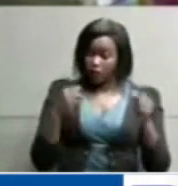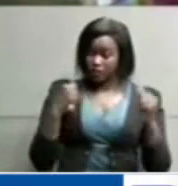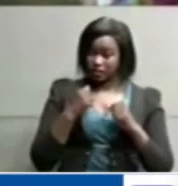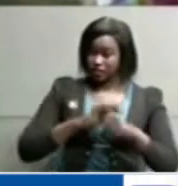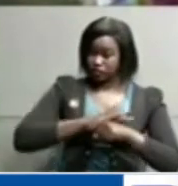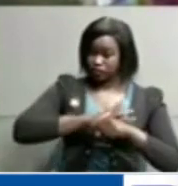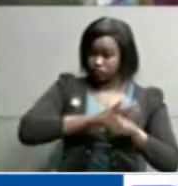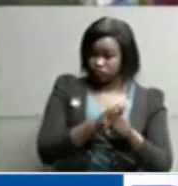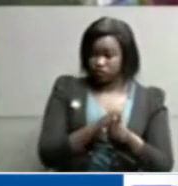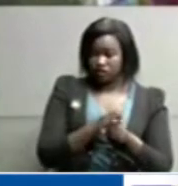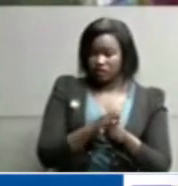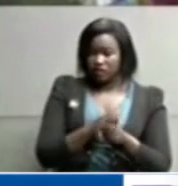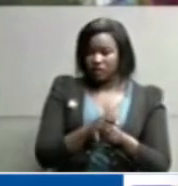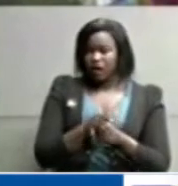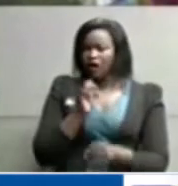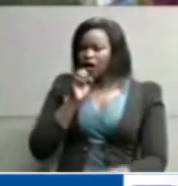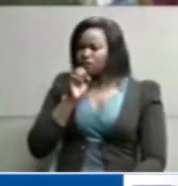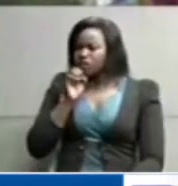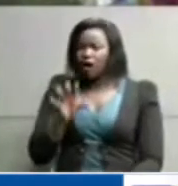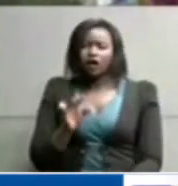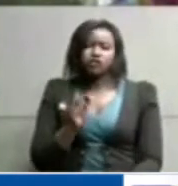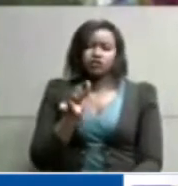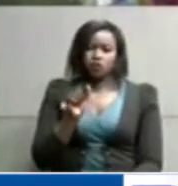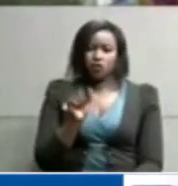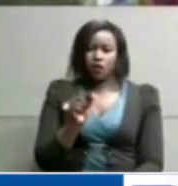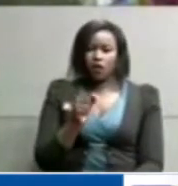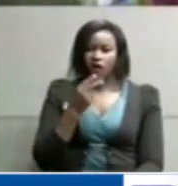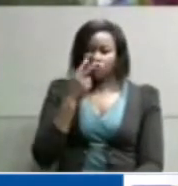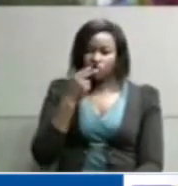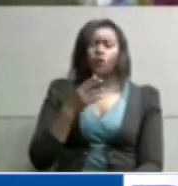less sneezy compared to the flu ones.